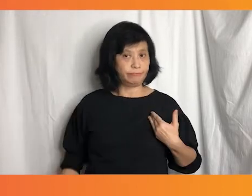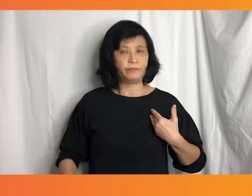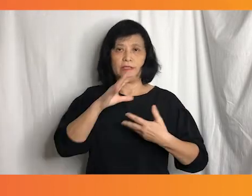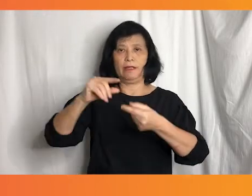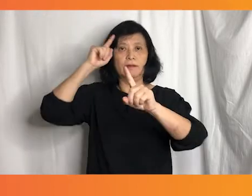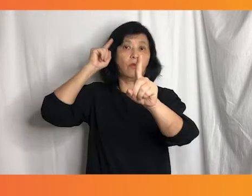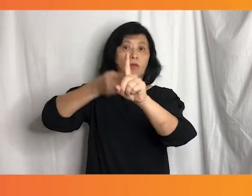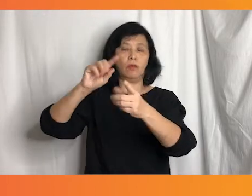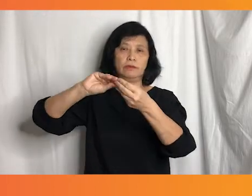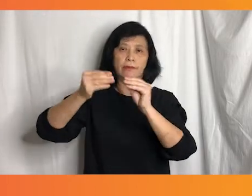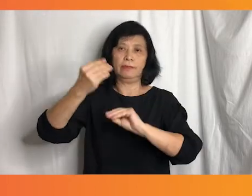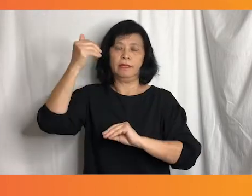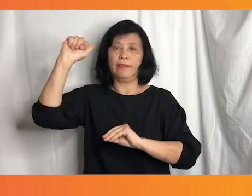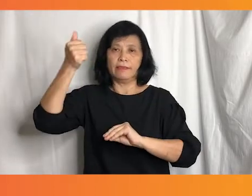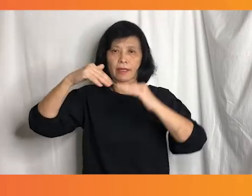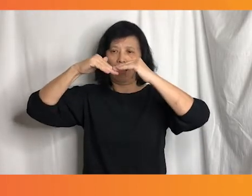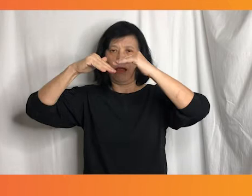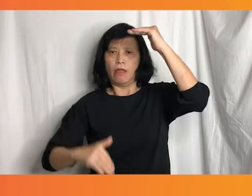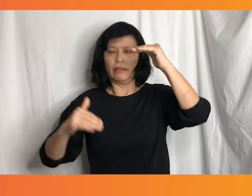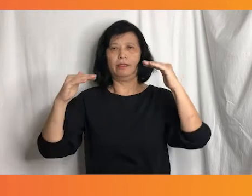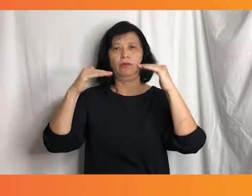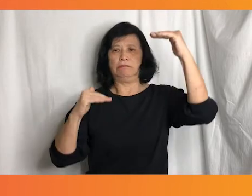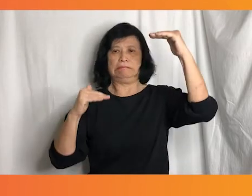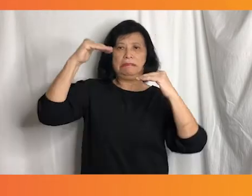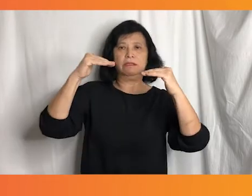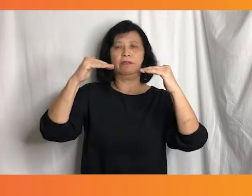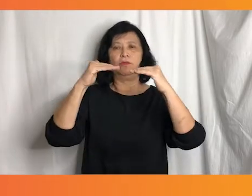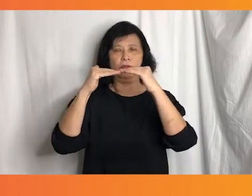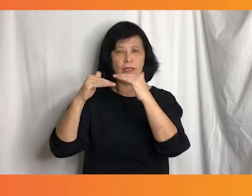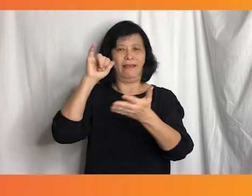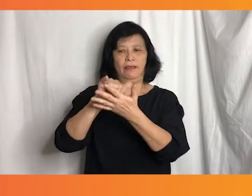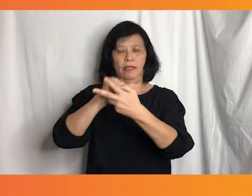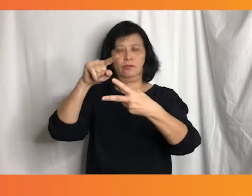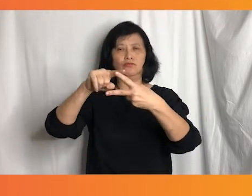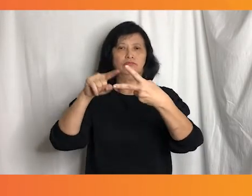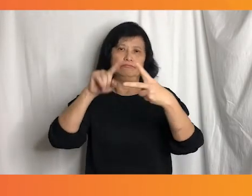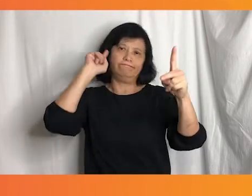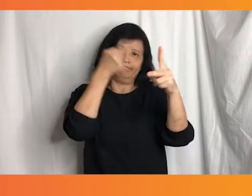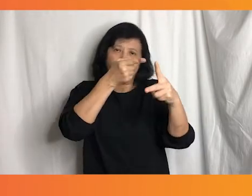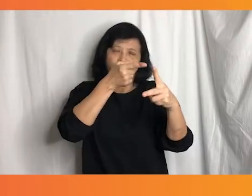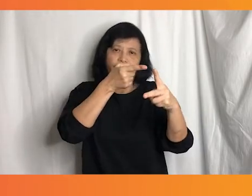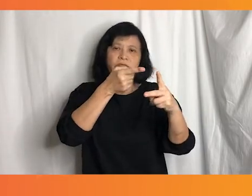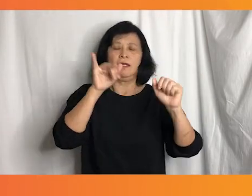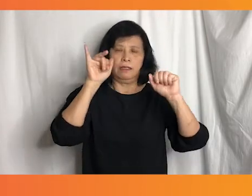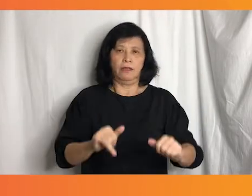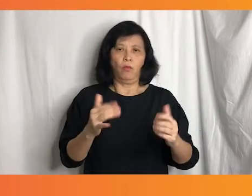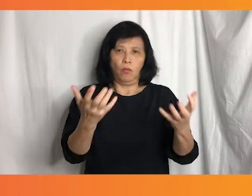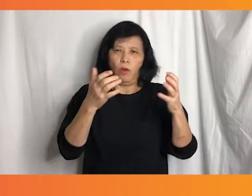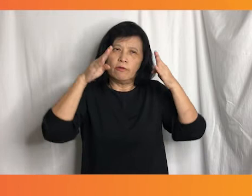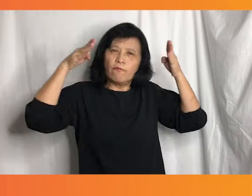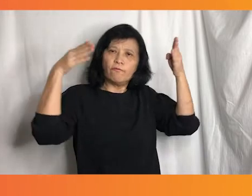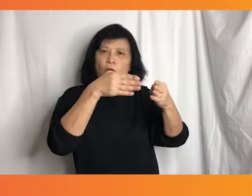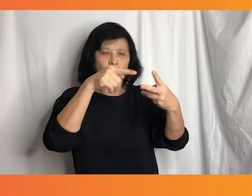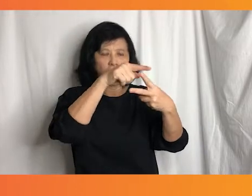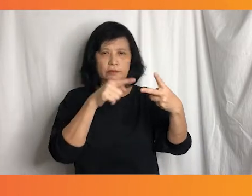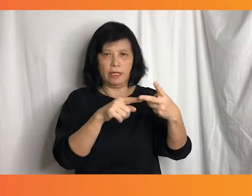well-being, and goal number 10, reduce inequalities. So these are the two main goals that the students will be, focusing on. They were